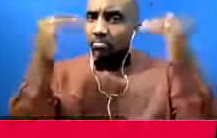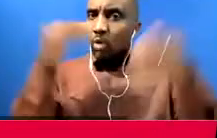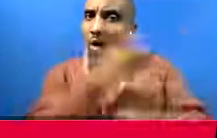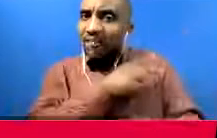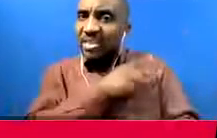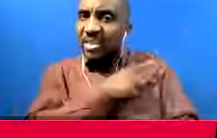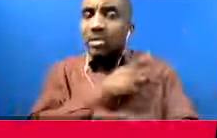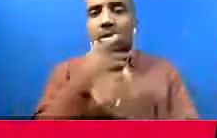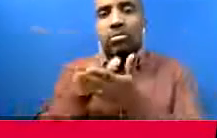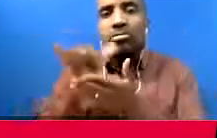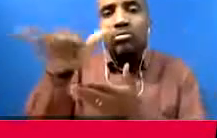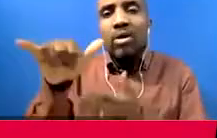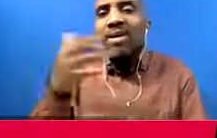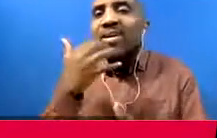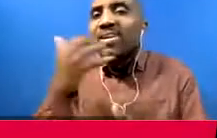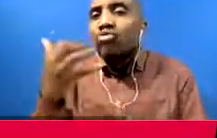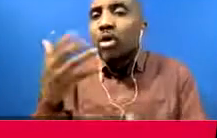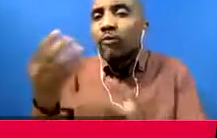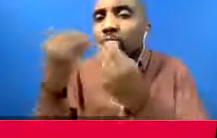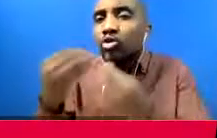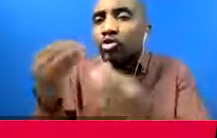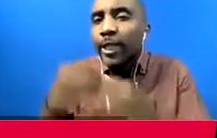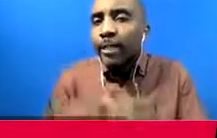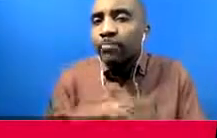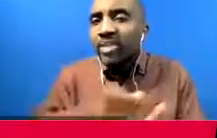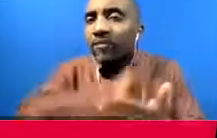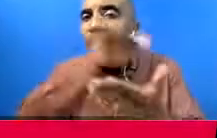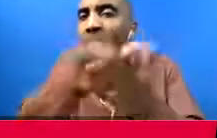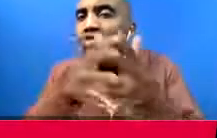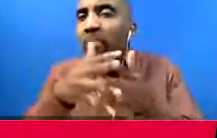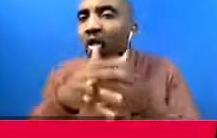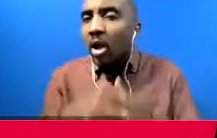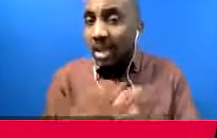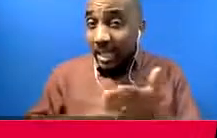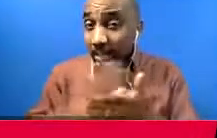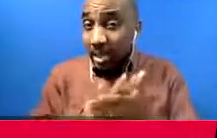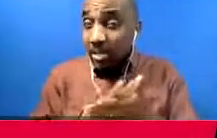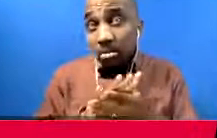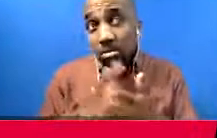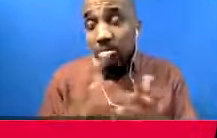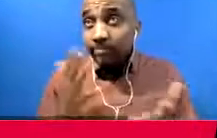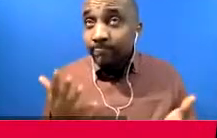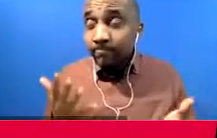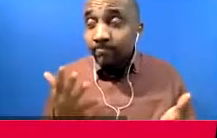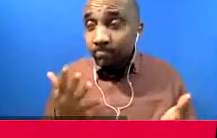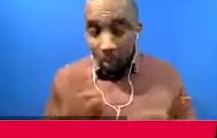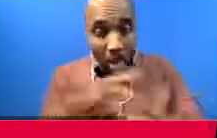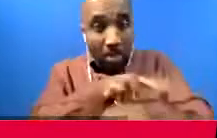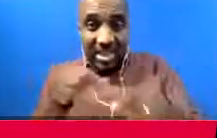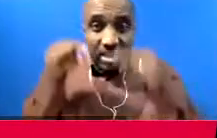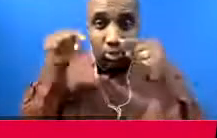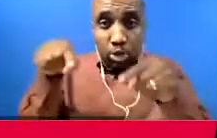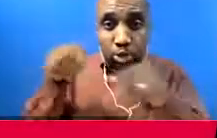visited the Israel for training. So that doesn't mean that the US somehow learned police brutality or oppression